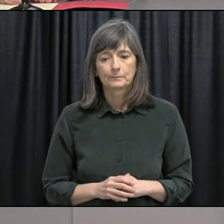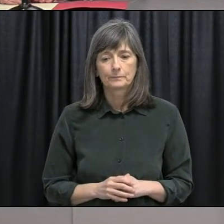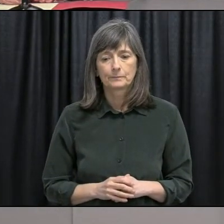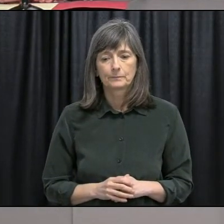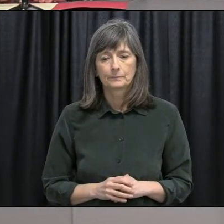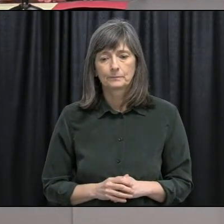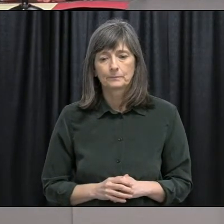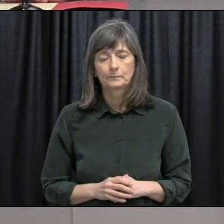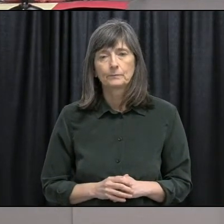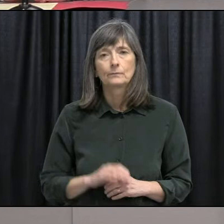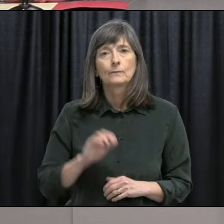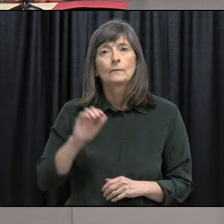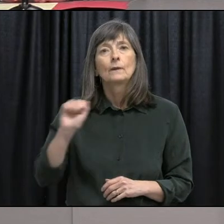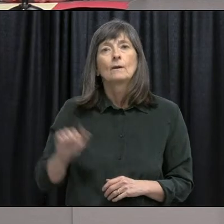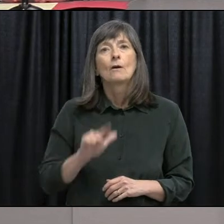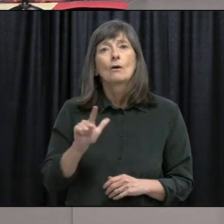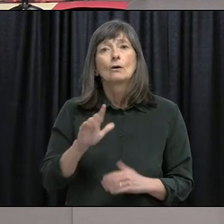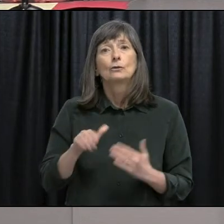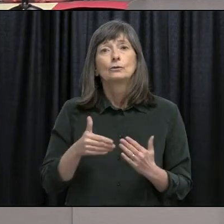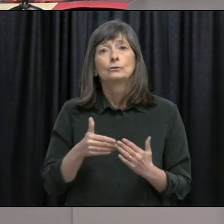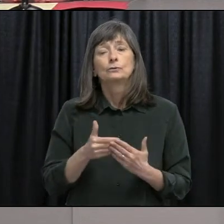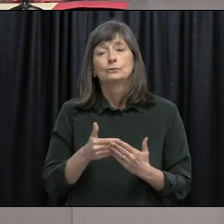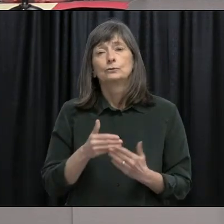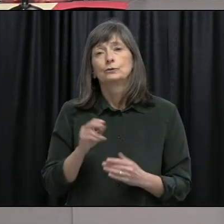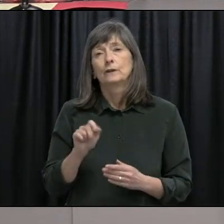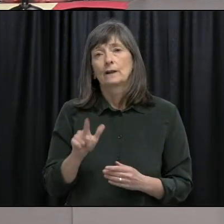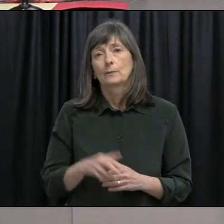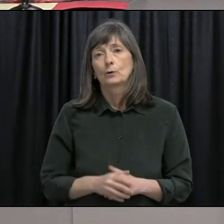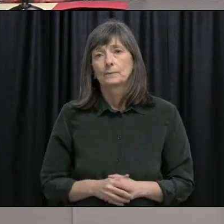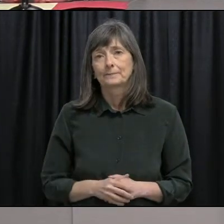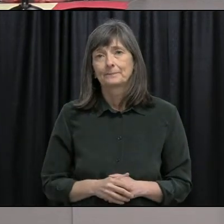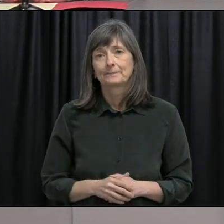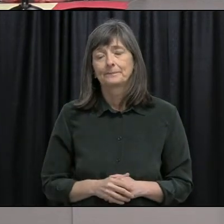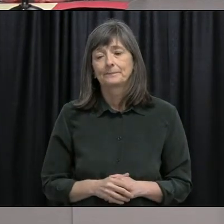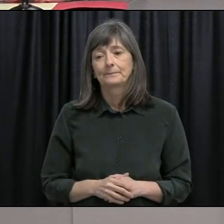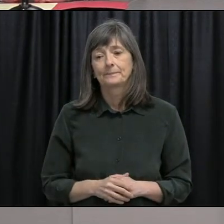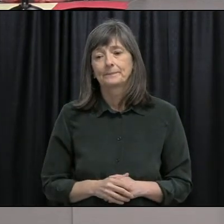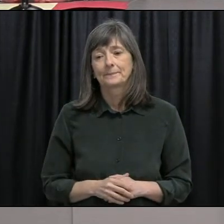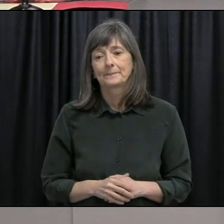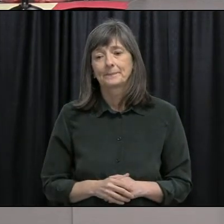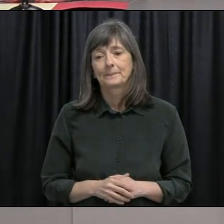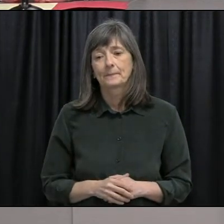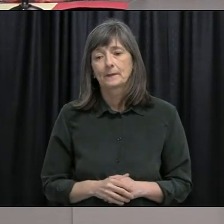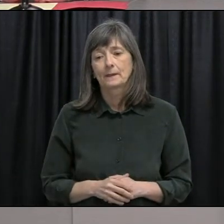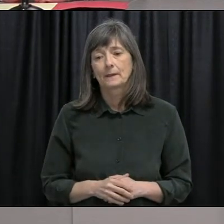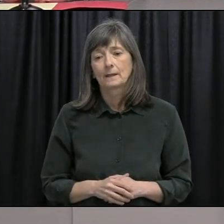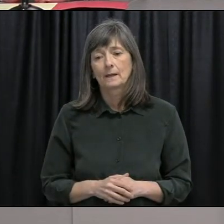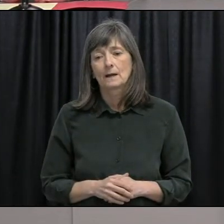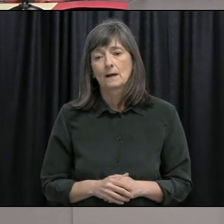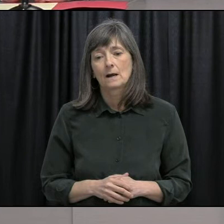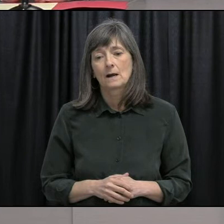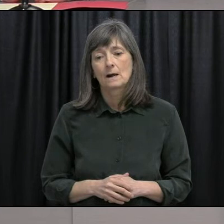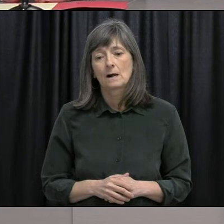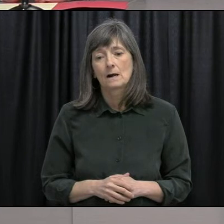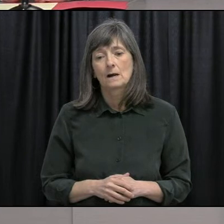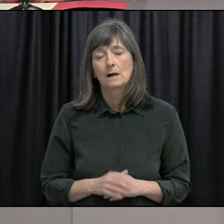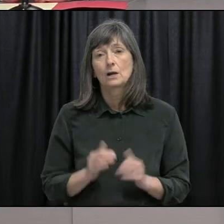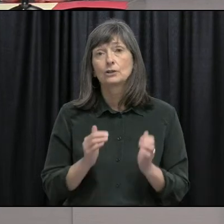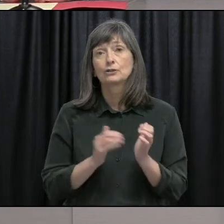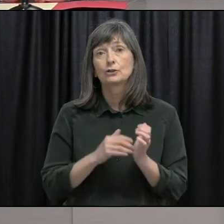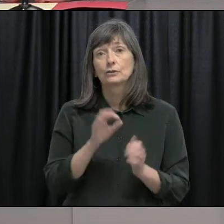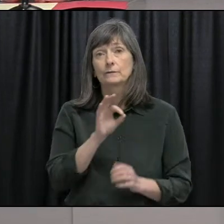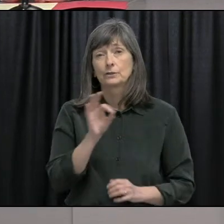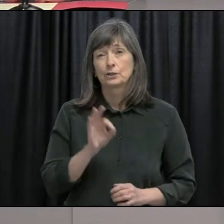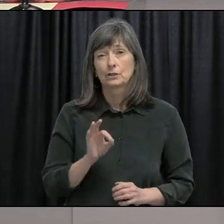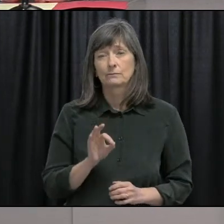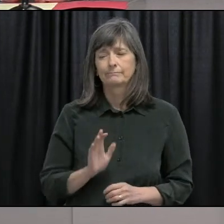James Reed with All Newfoundland Labrador. Do you have a final question? I do, yeah. Dr. Fitzgerald, in the past you've mentioned that we